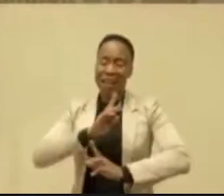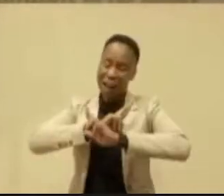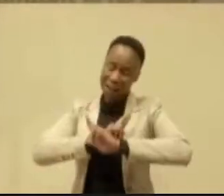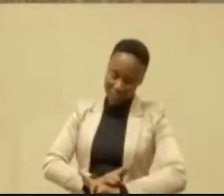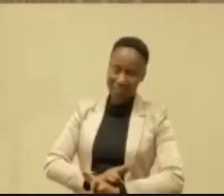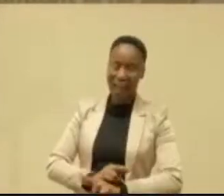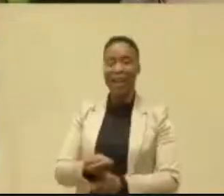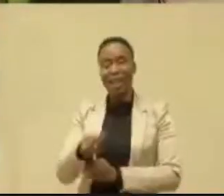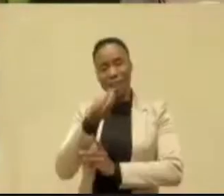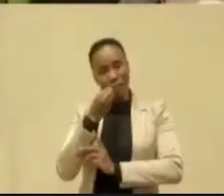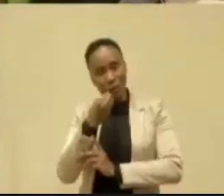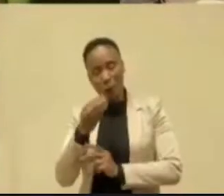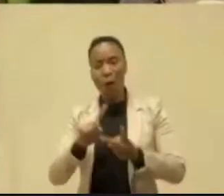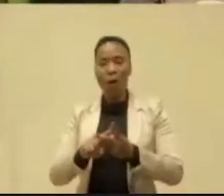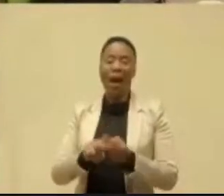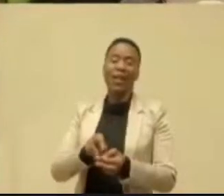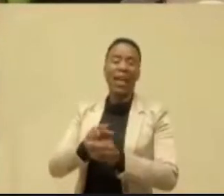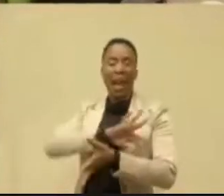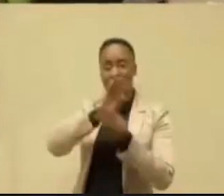foreign